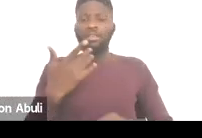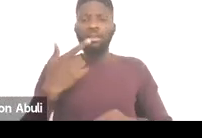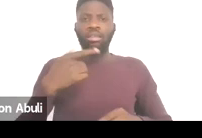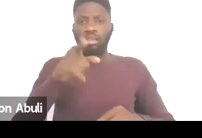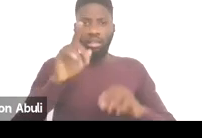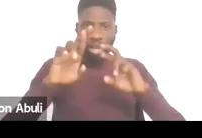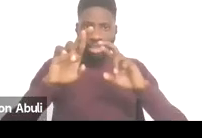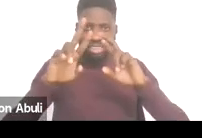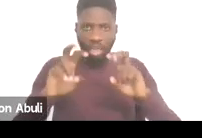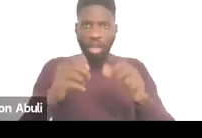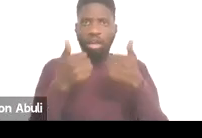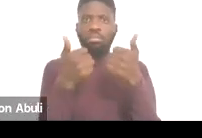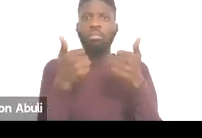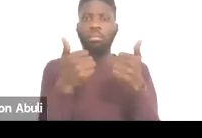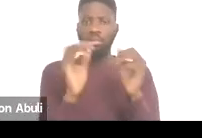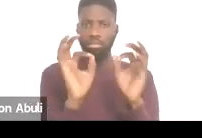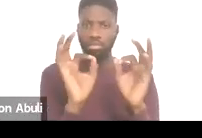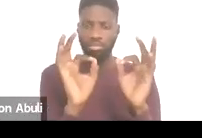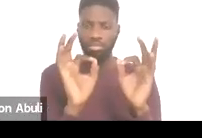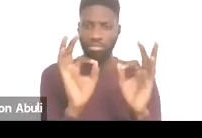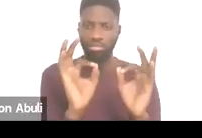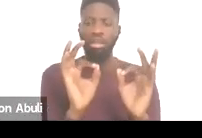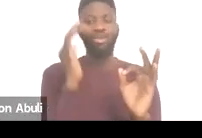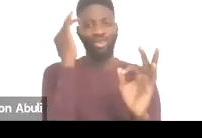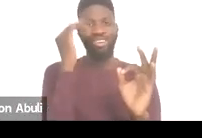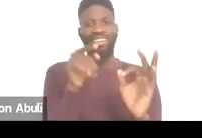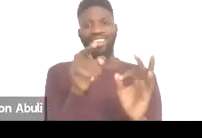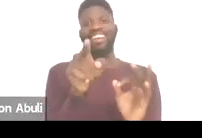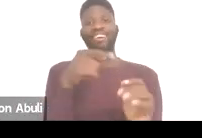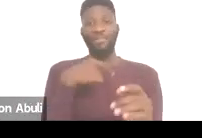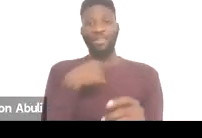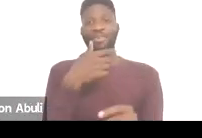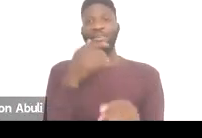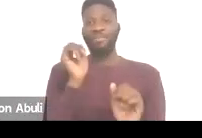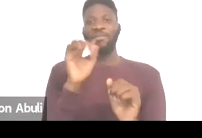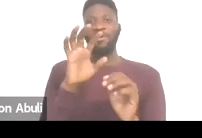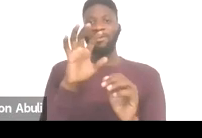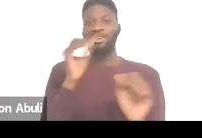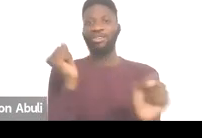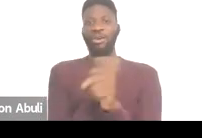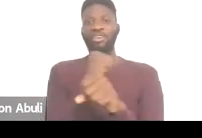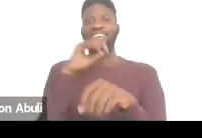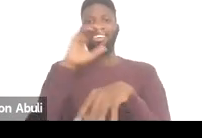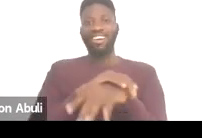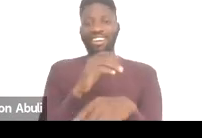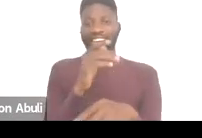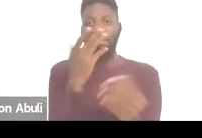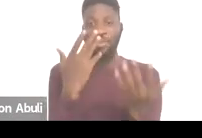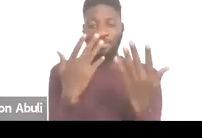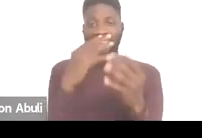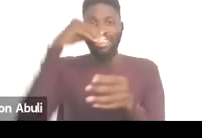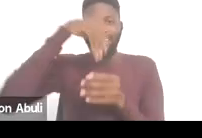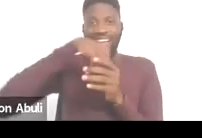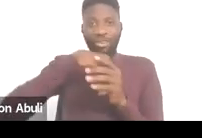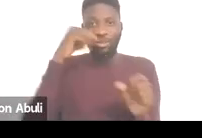vizuri sana. Na ukajua hapa, I have the best shot at getting this job. Maybe it's an internal job. You're